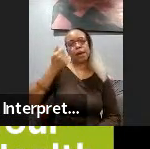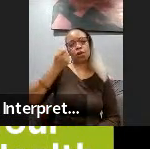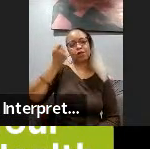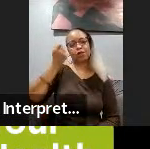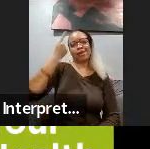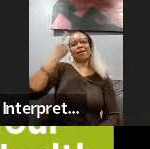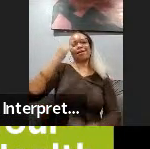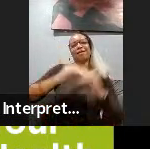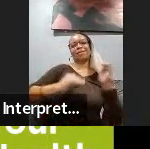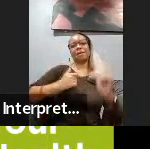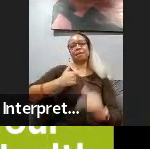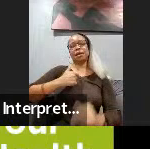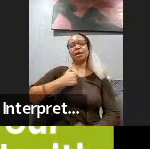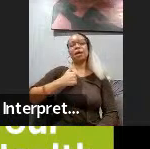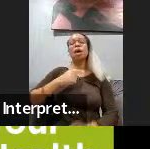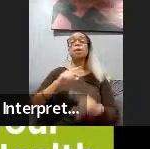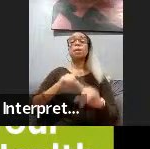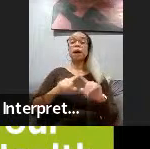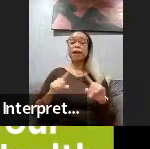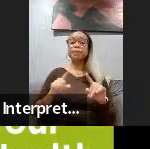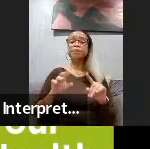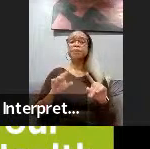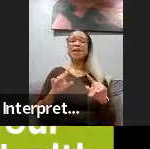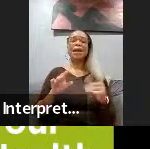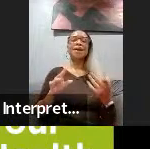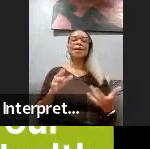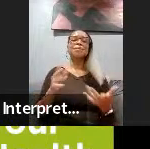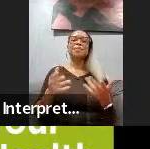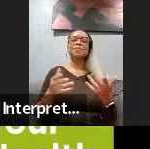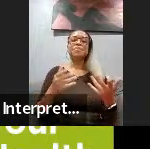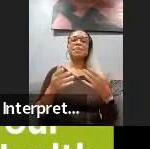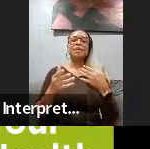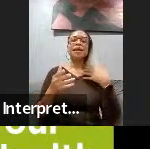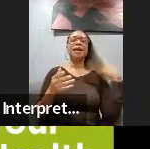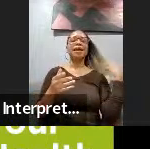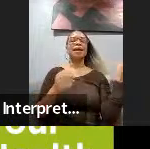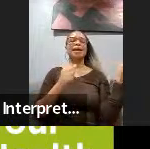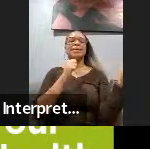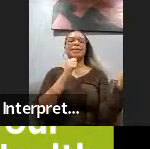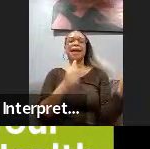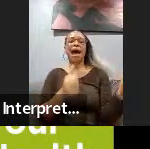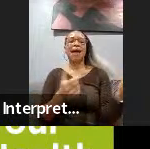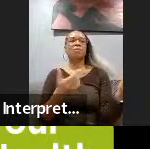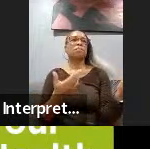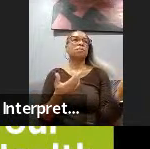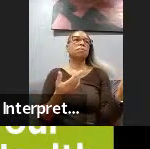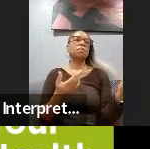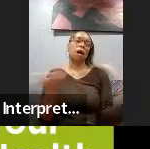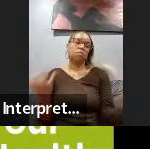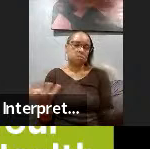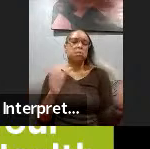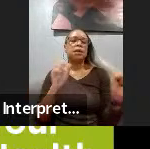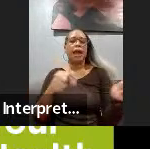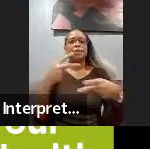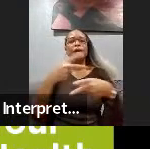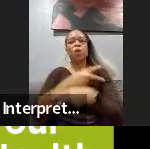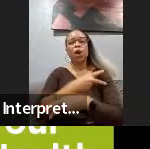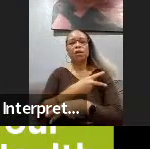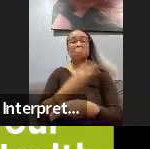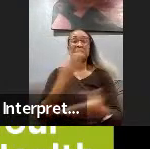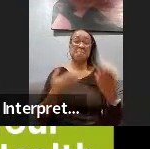I. So it's not going to be, it could be worse. It'll probably be worse in other